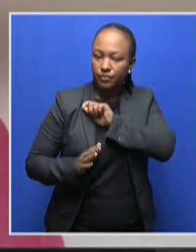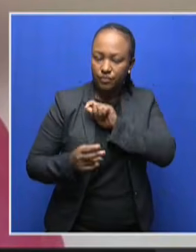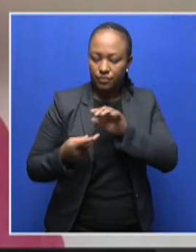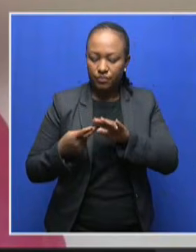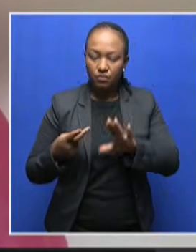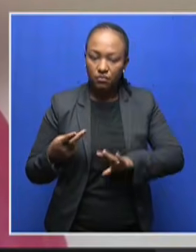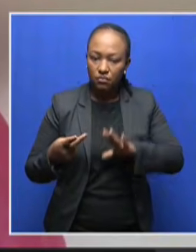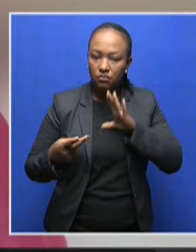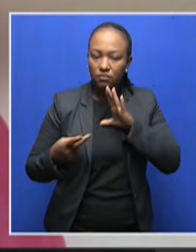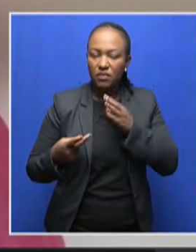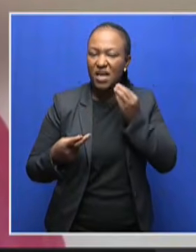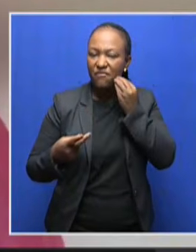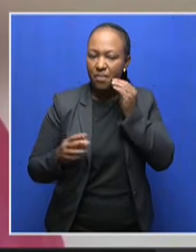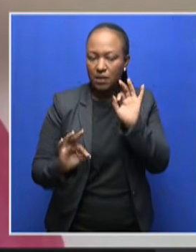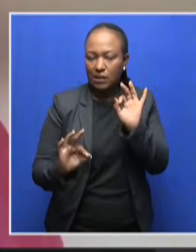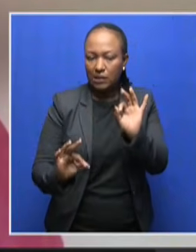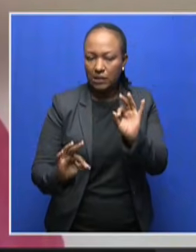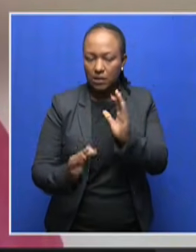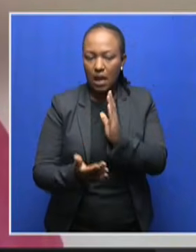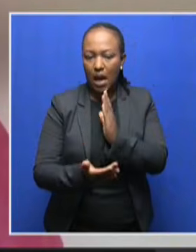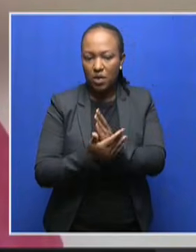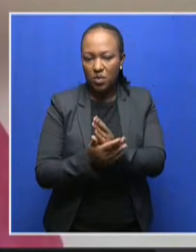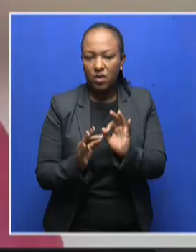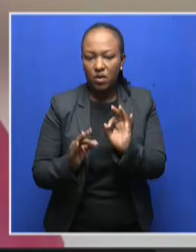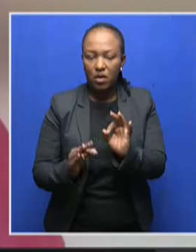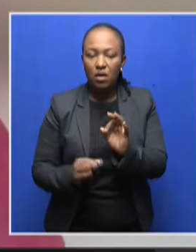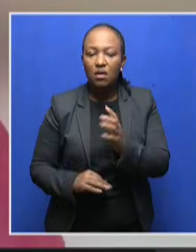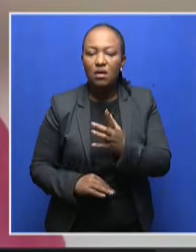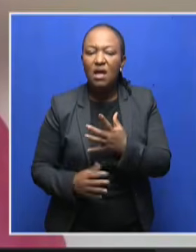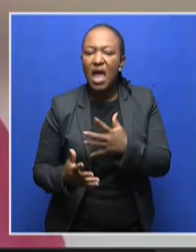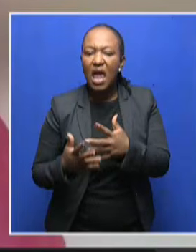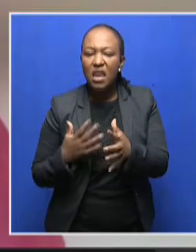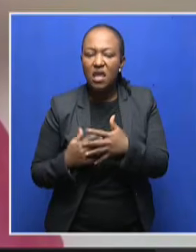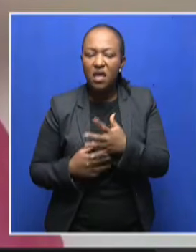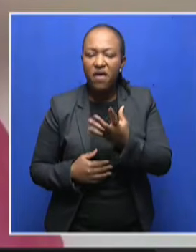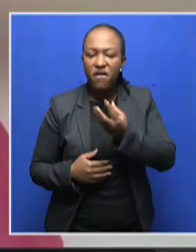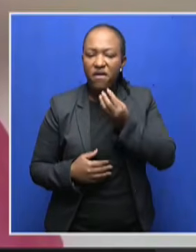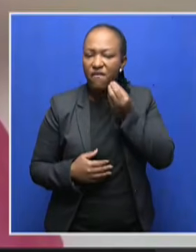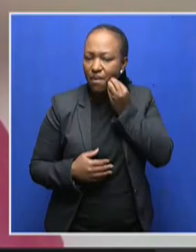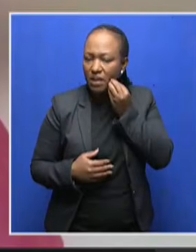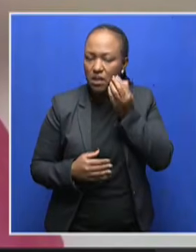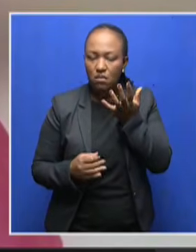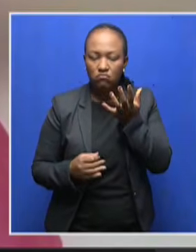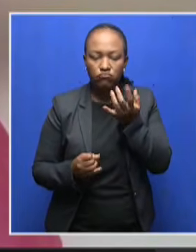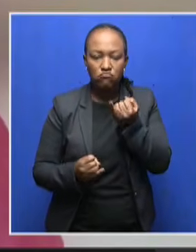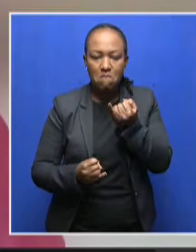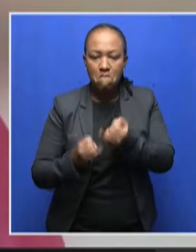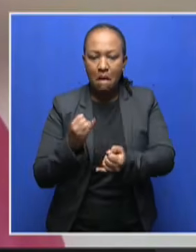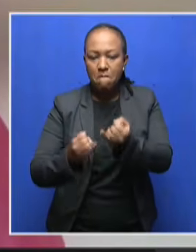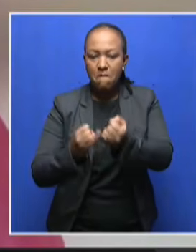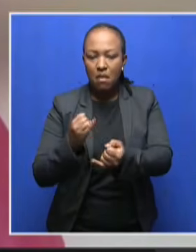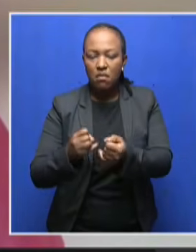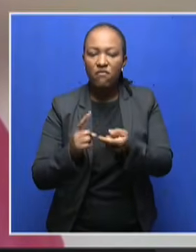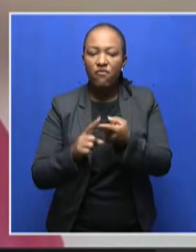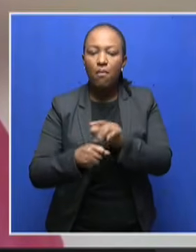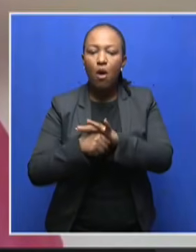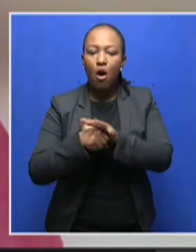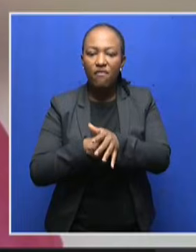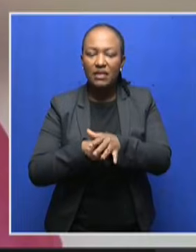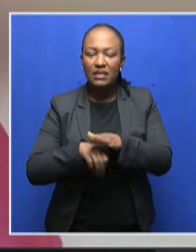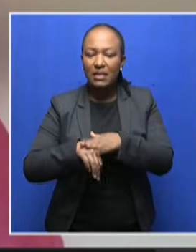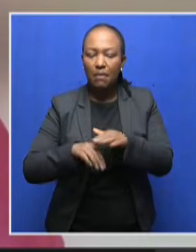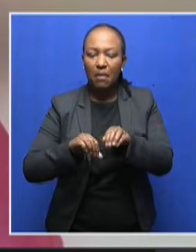accurate information. We need to tackle the rise in misinformation that's been spreading specifically since COVID-19. Parents are exposed